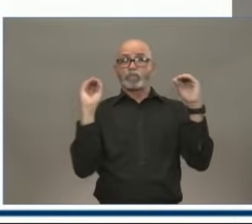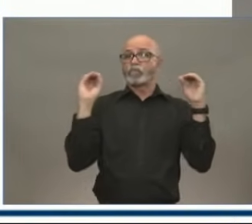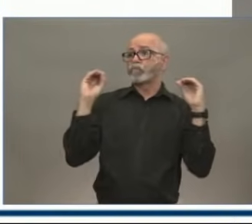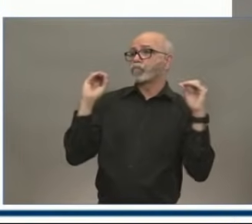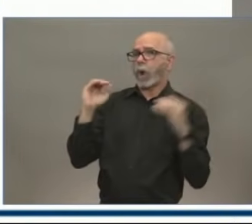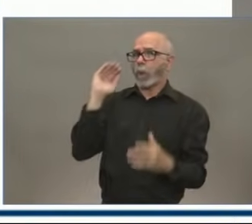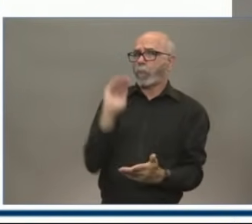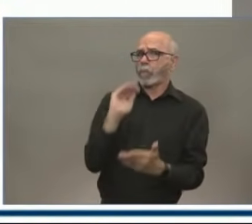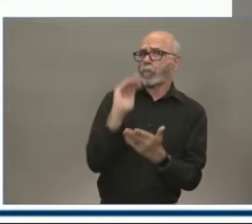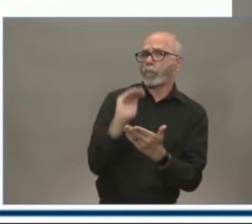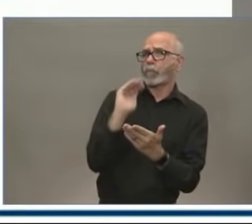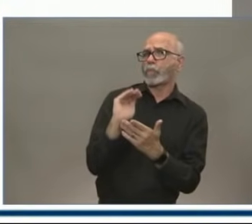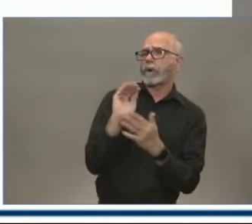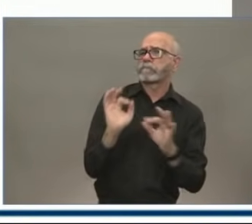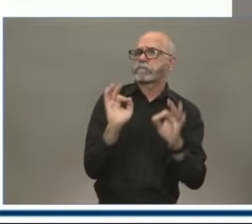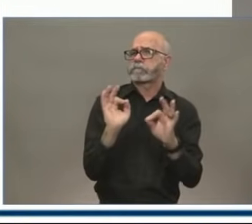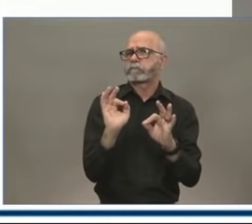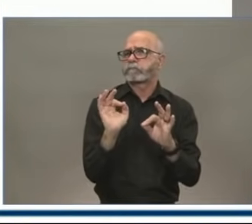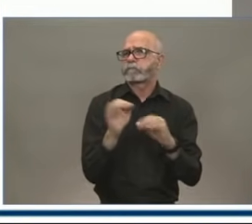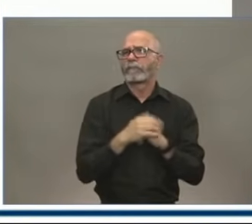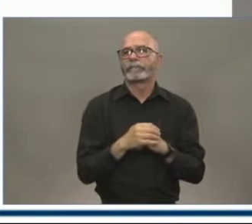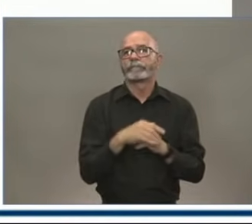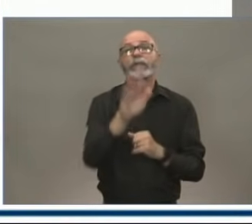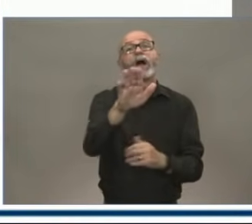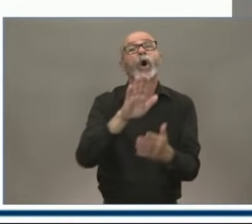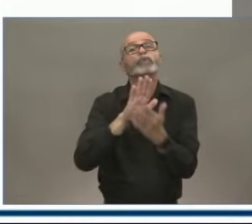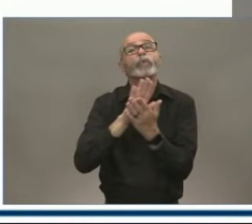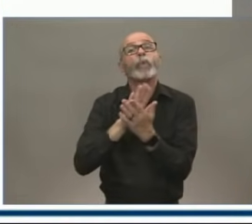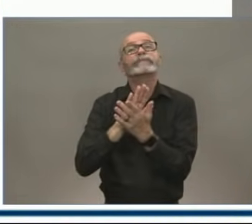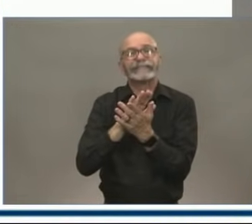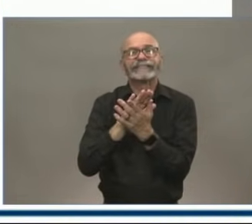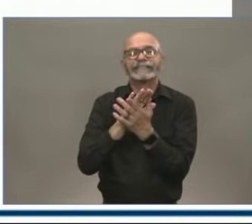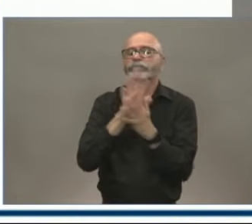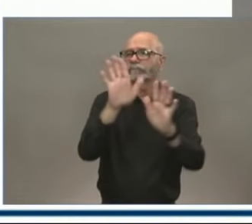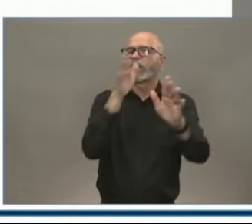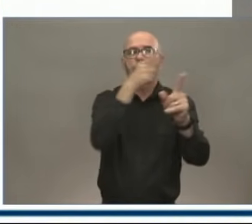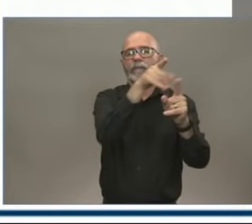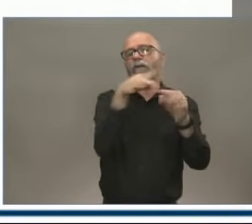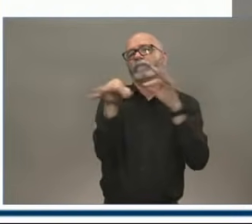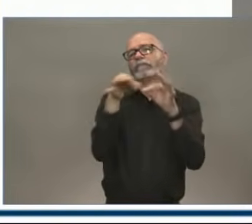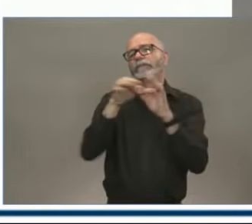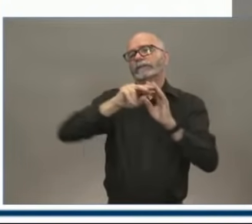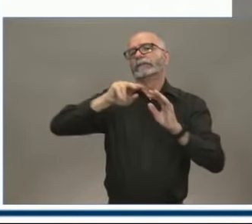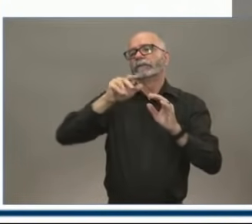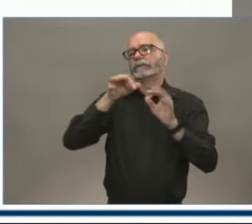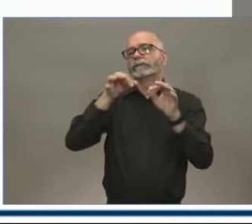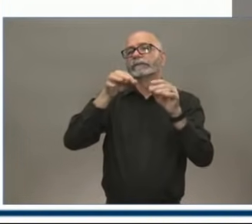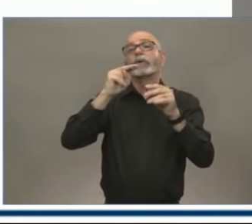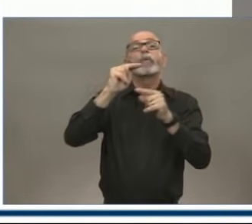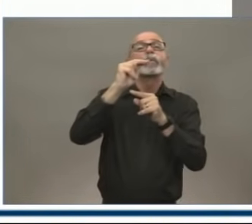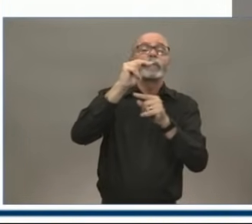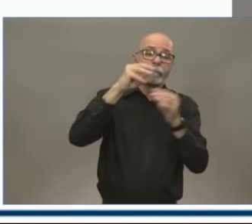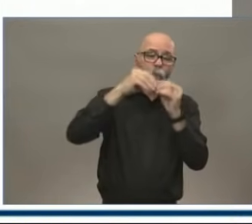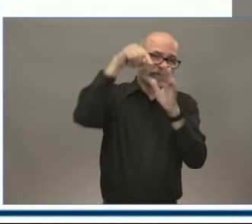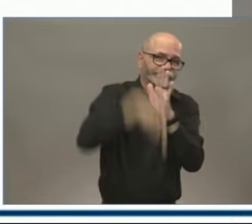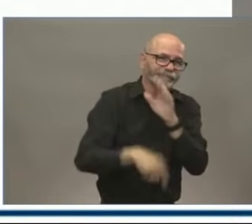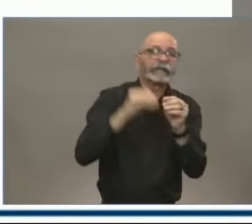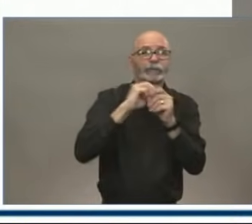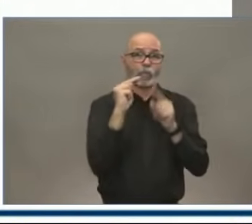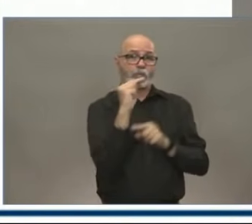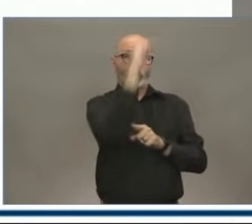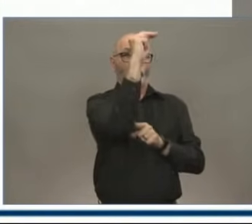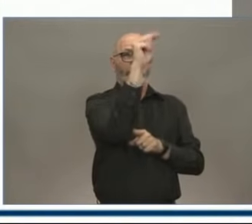I'll talk a little bit more about the school we're investigating. The cases in the northern zone, all of them have been on the edges of the boundary